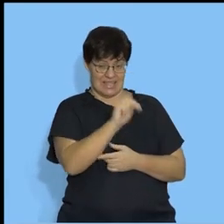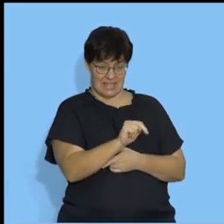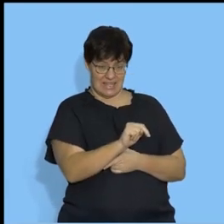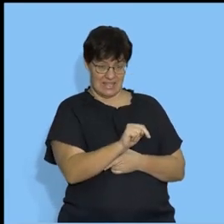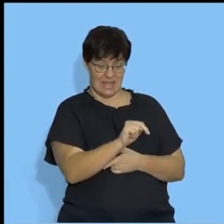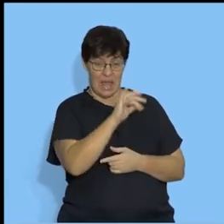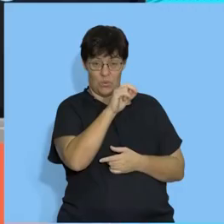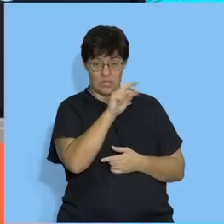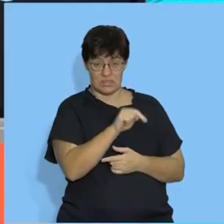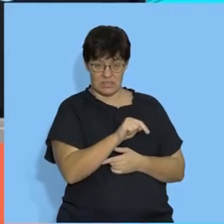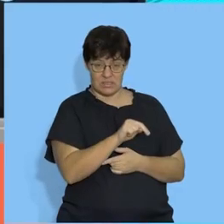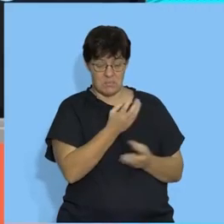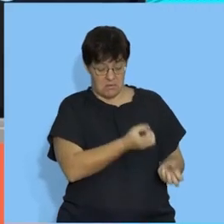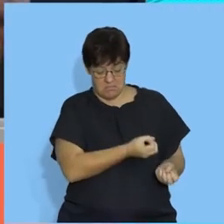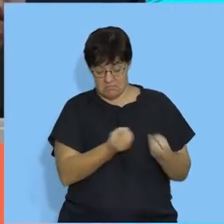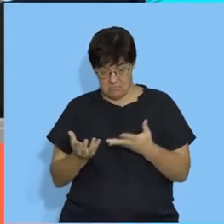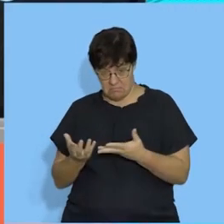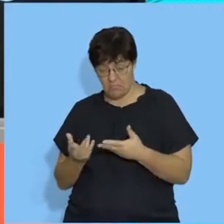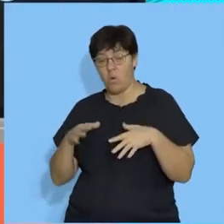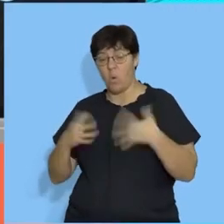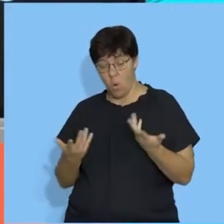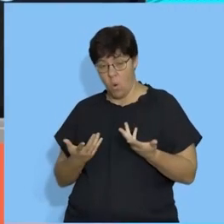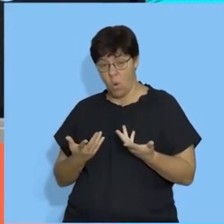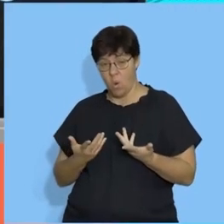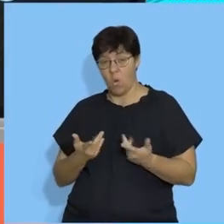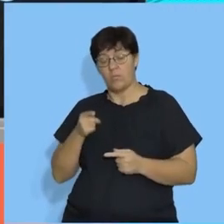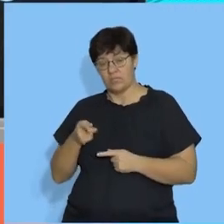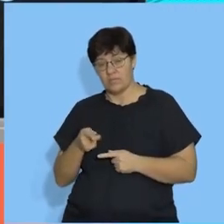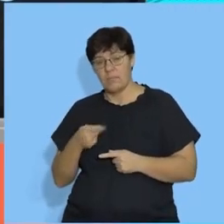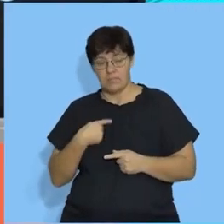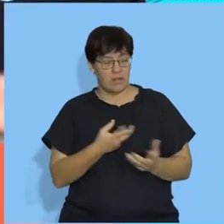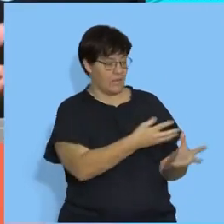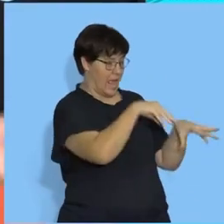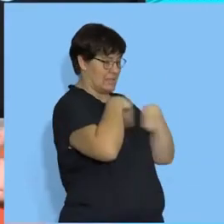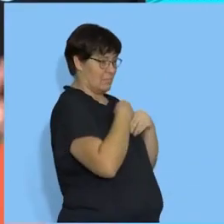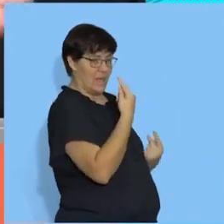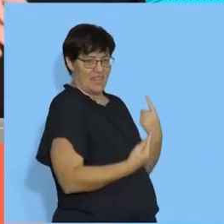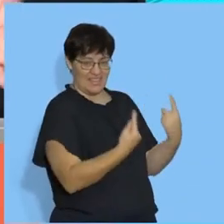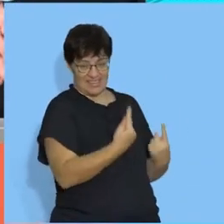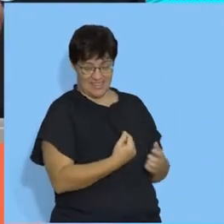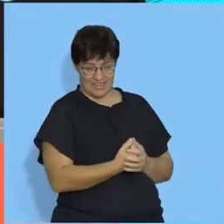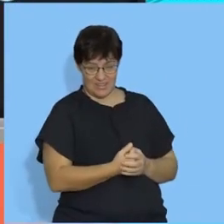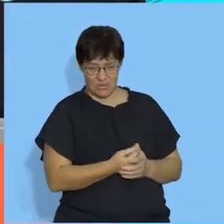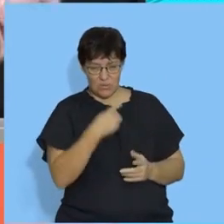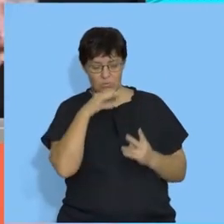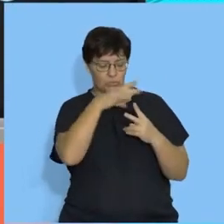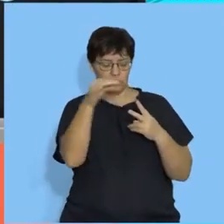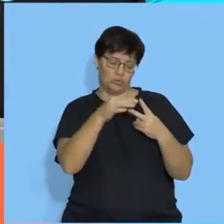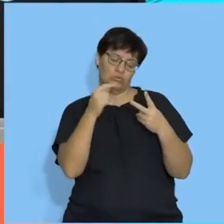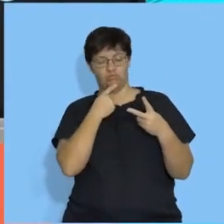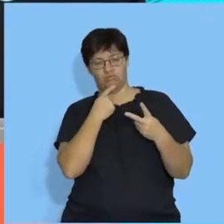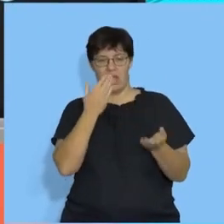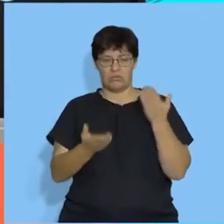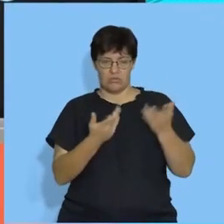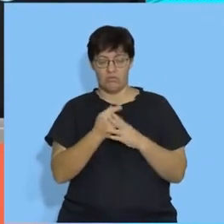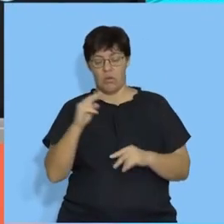be reduced or for zinc atoms to be oxidized. So you may choose to read this equation from left to right